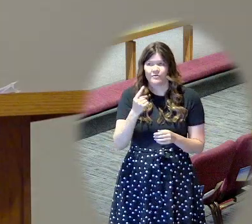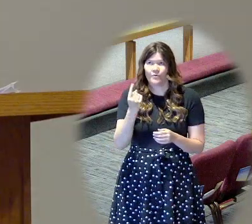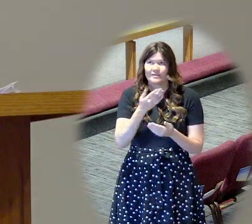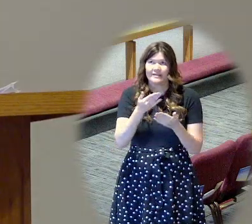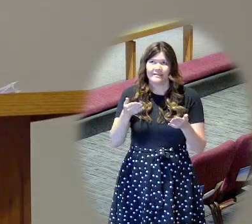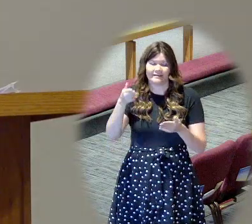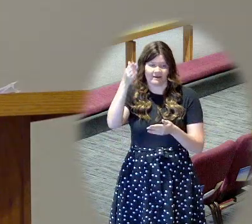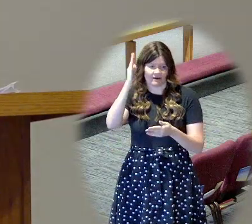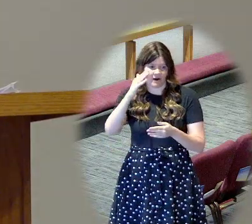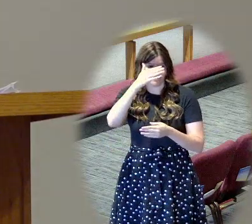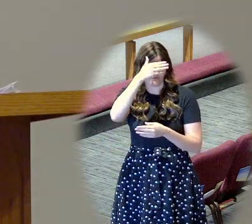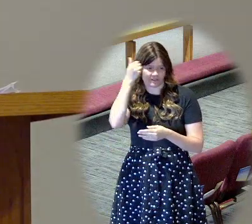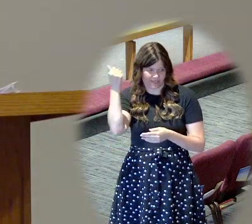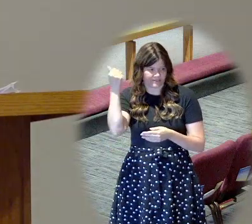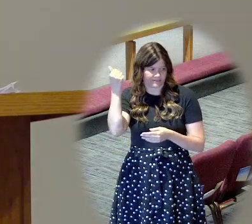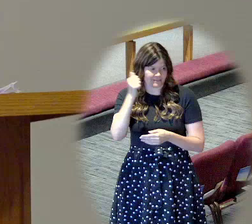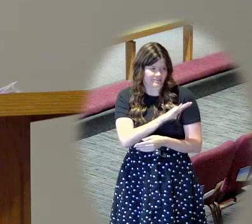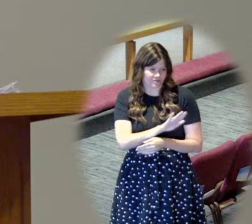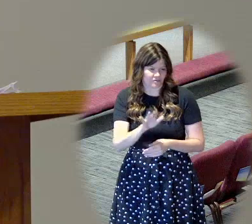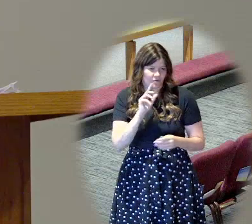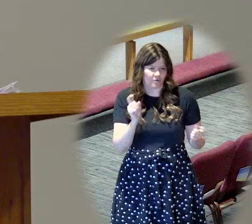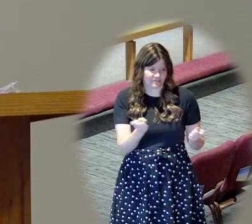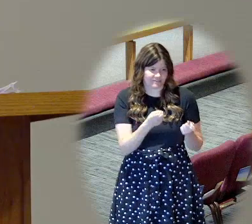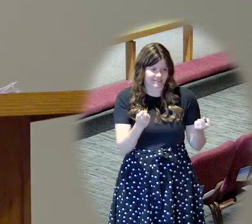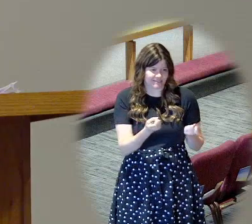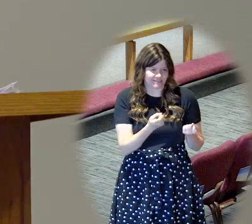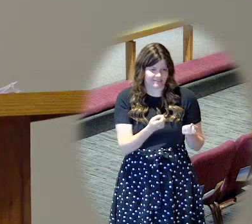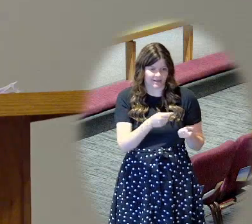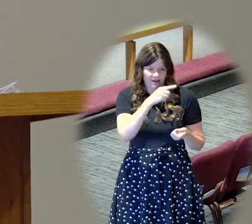sin. Because they're paid in full.